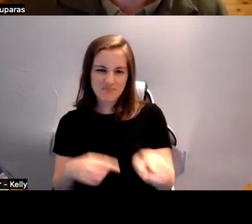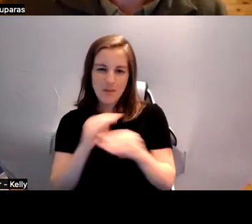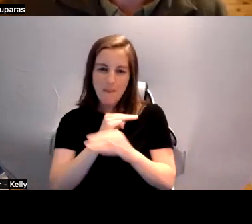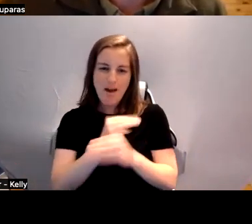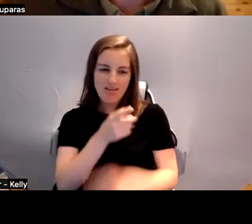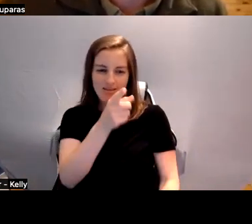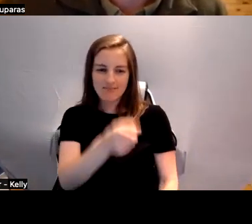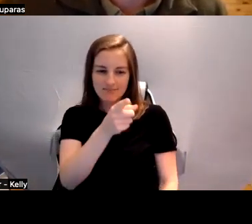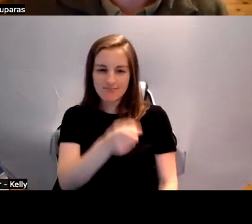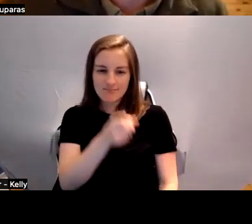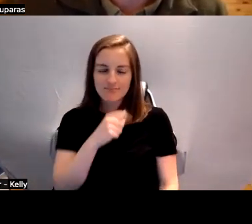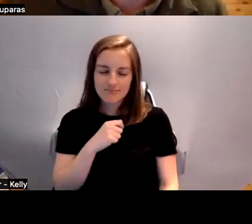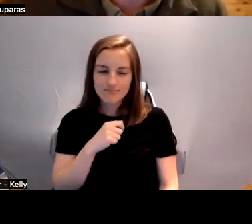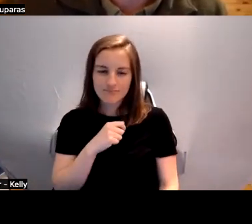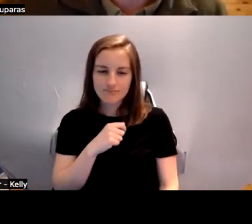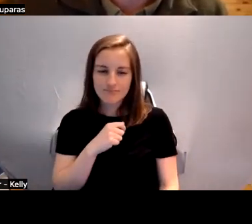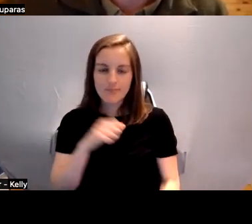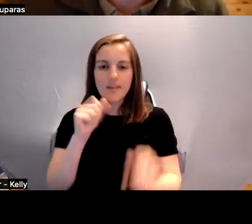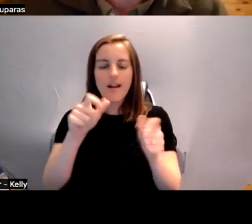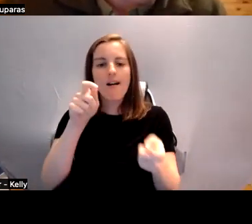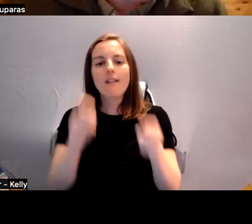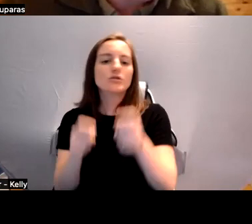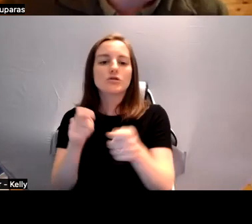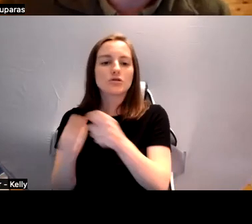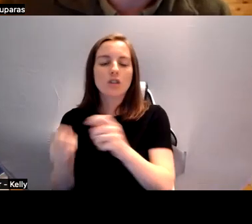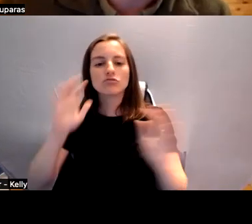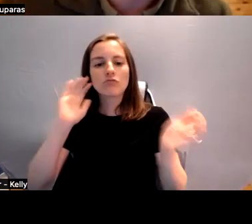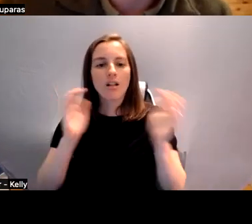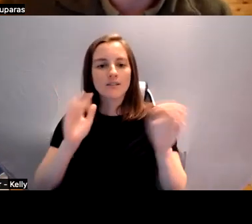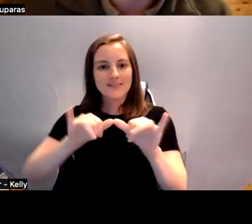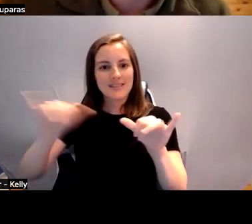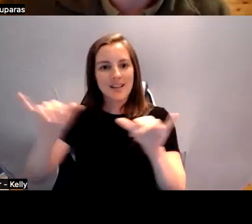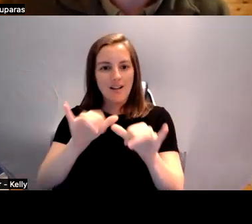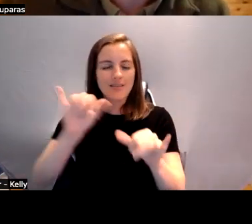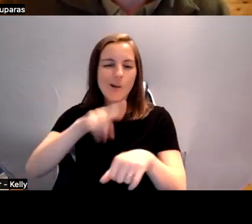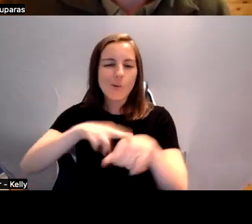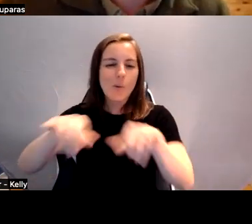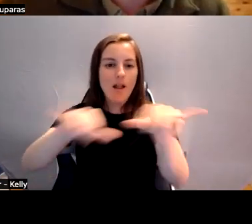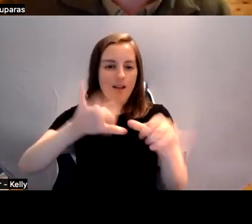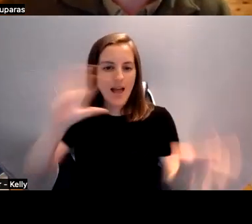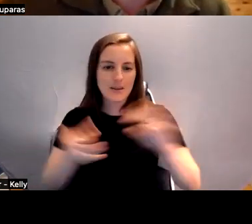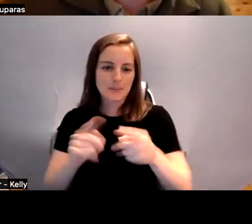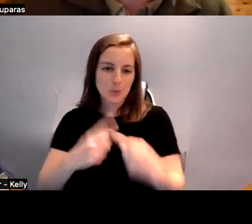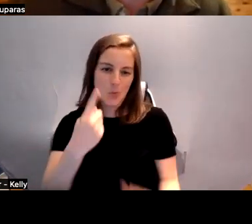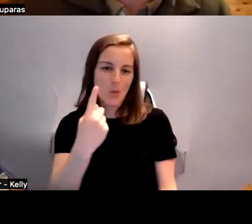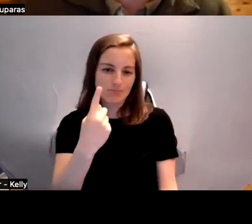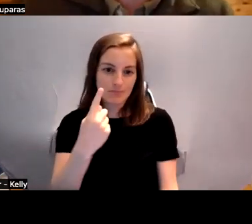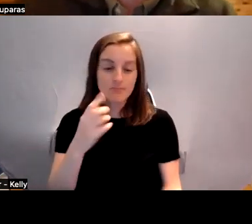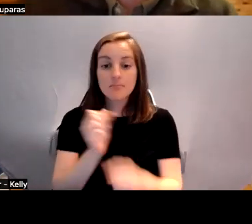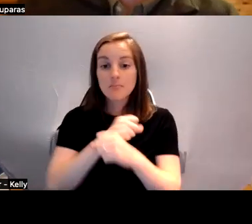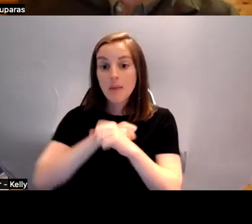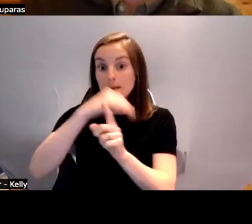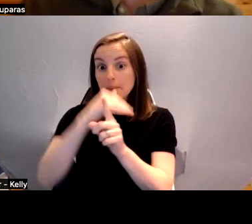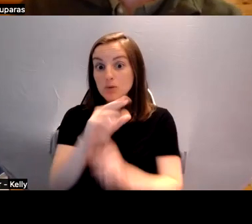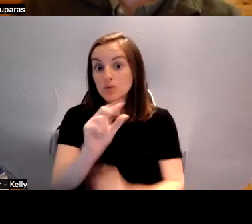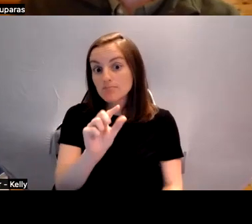So it can adjust the relative scaling between the logits. Of course, it's normalized, so it adds up to 1. So making the temperature small makes